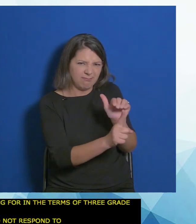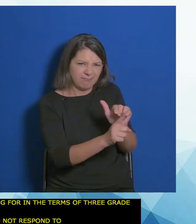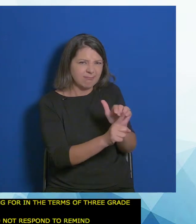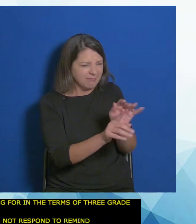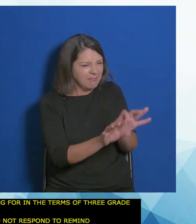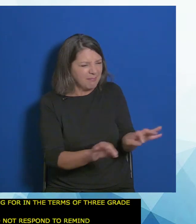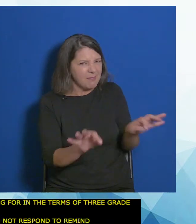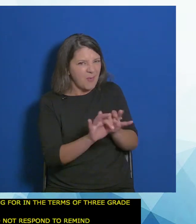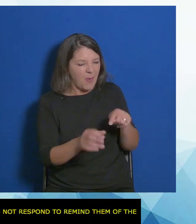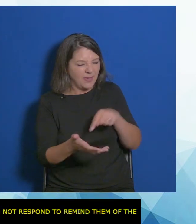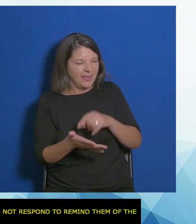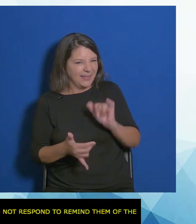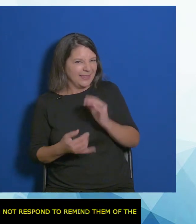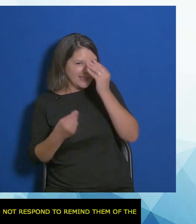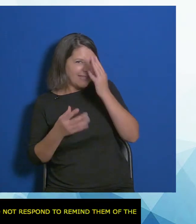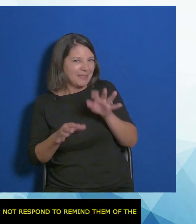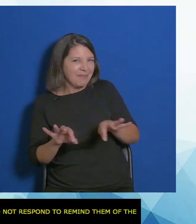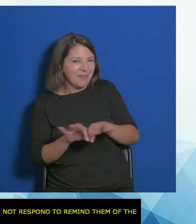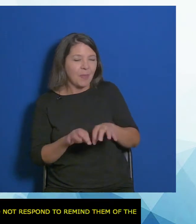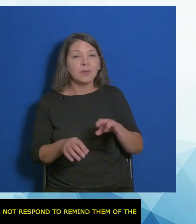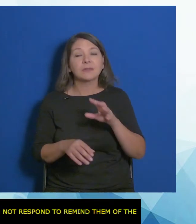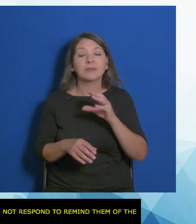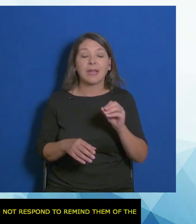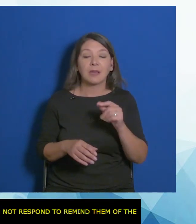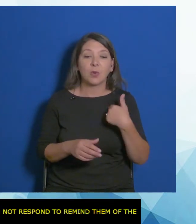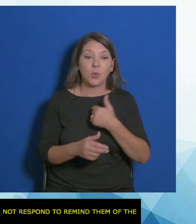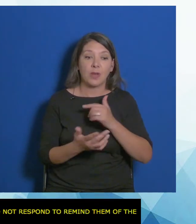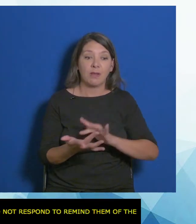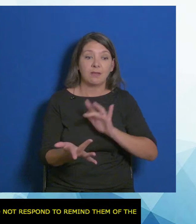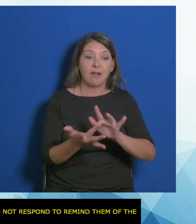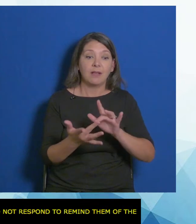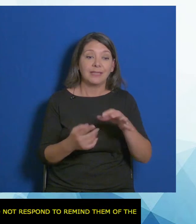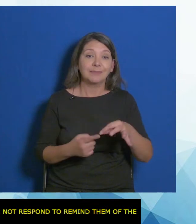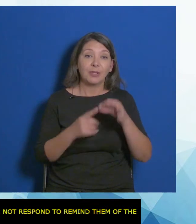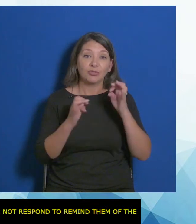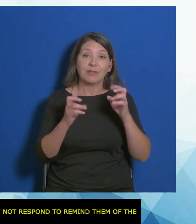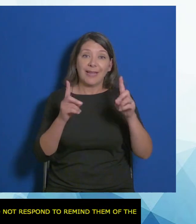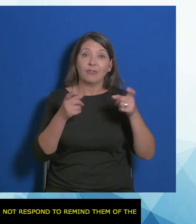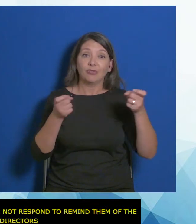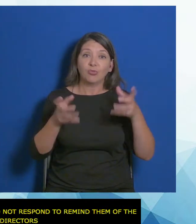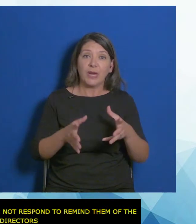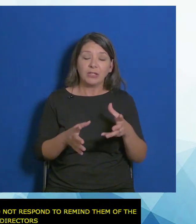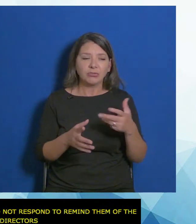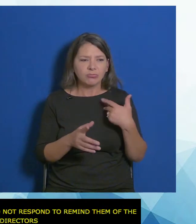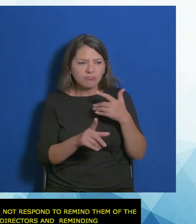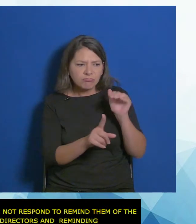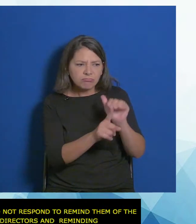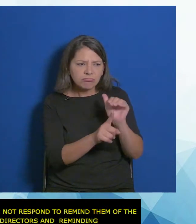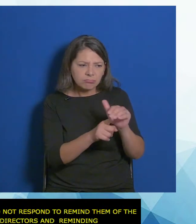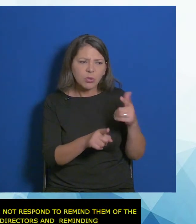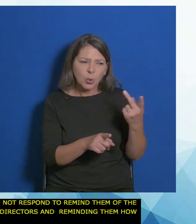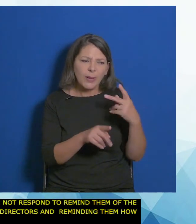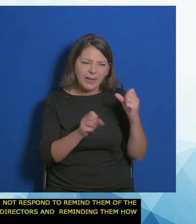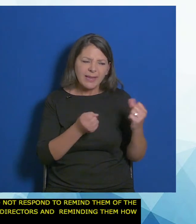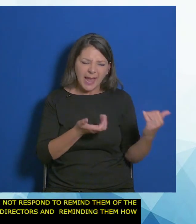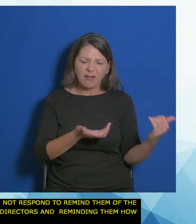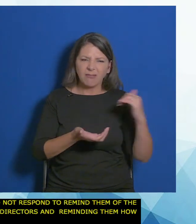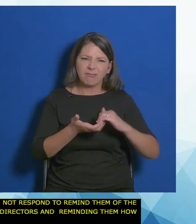of the data, and of course contacting the special ed directors and reminding them how we can build that partnership moving forward.